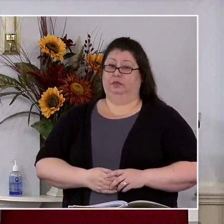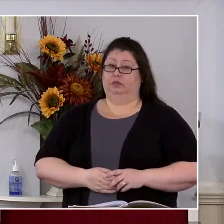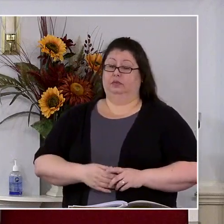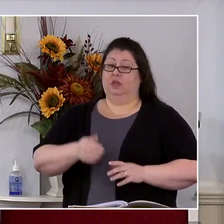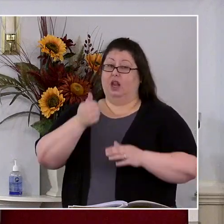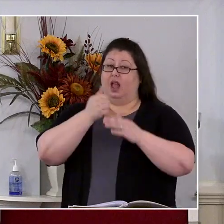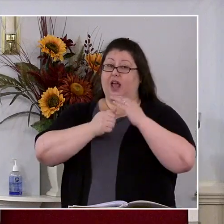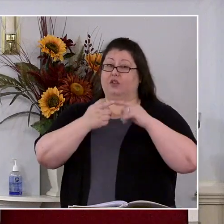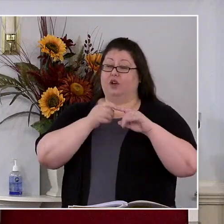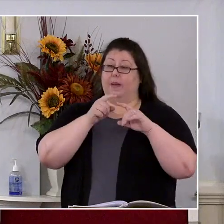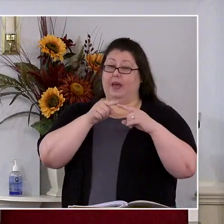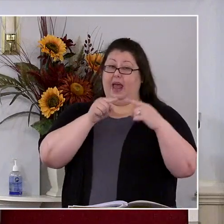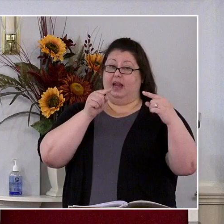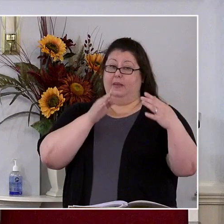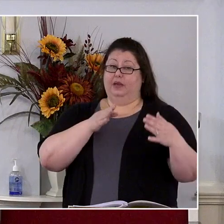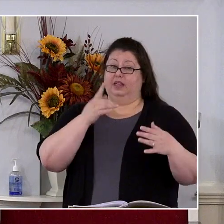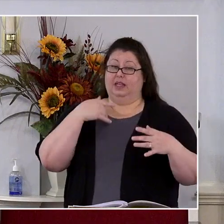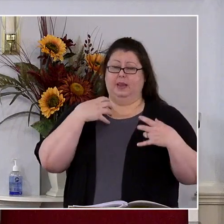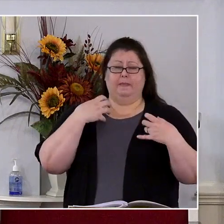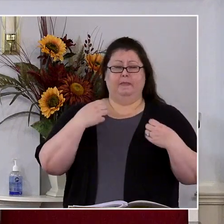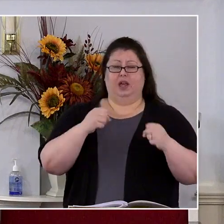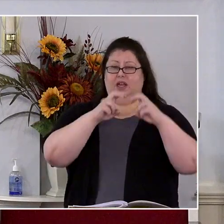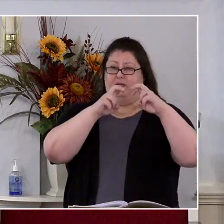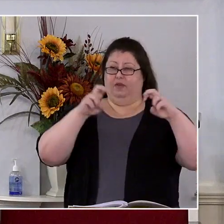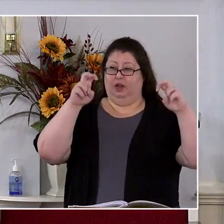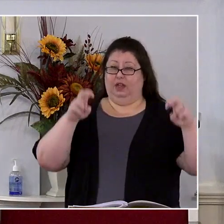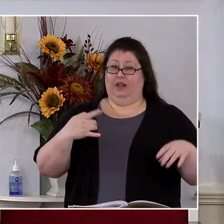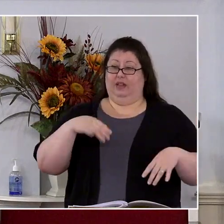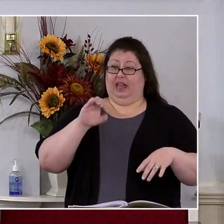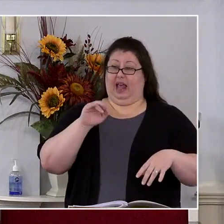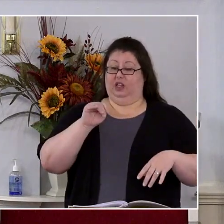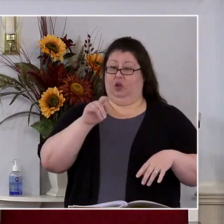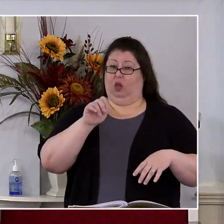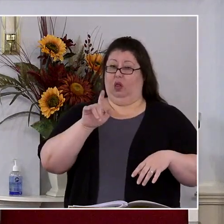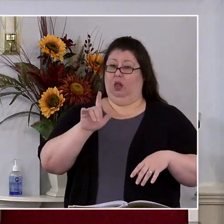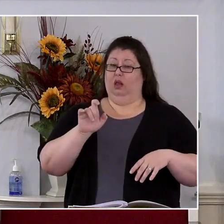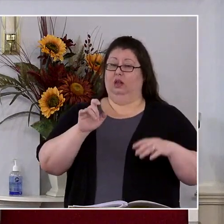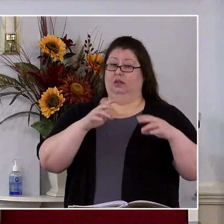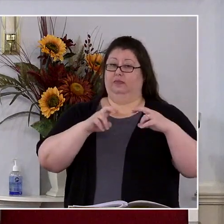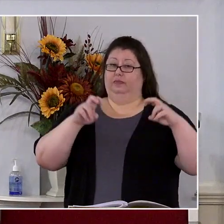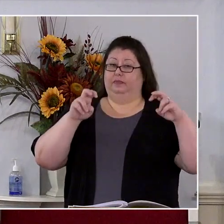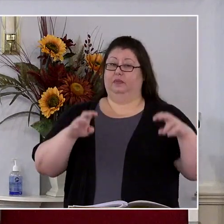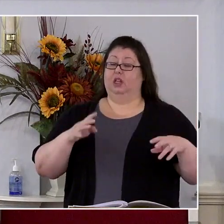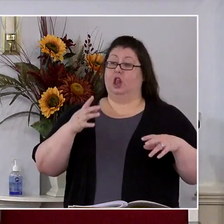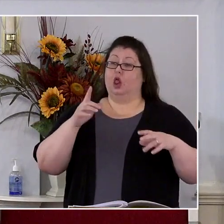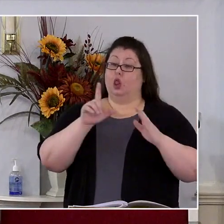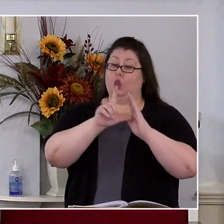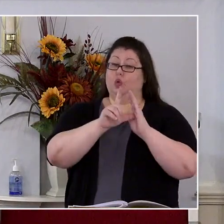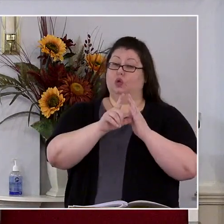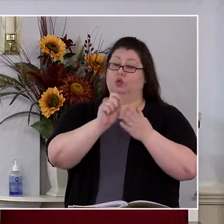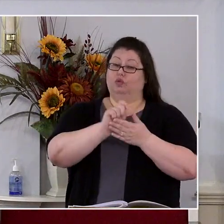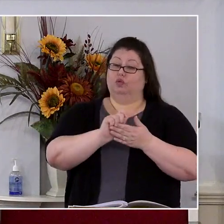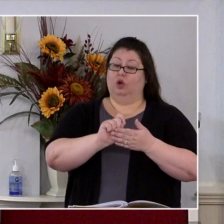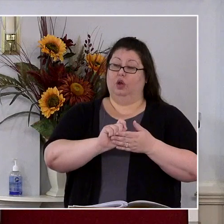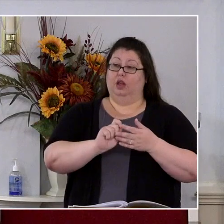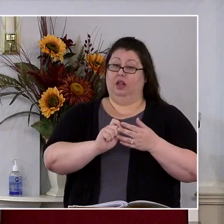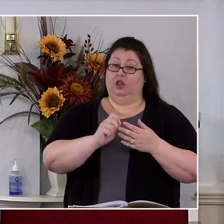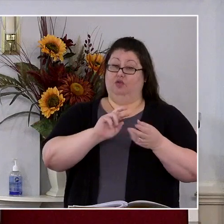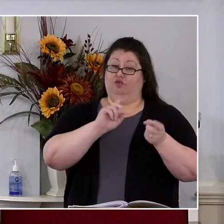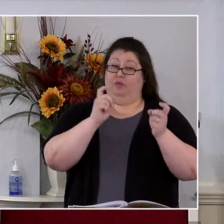Hiding from his enemies in the mighty fortress of the Wartburg Castle, Luther composed the Reformation's most